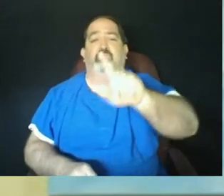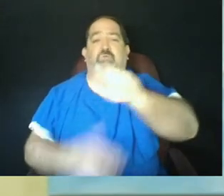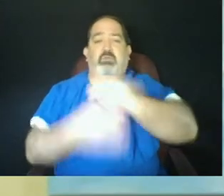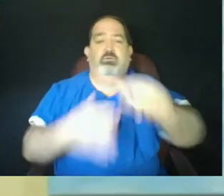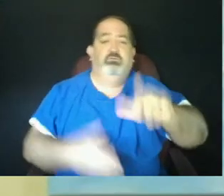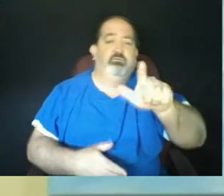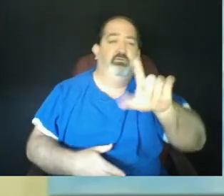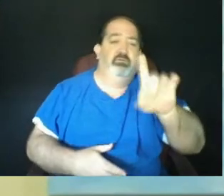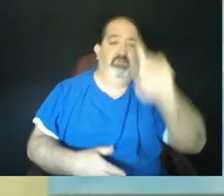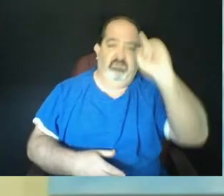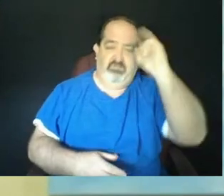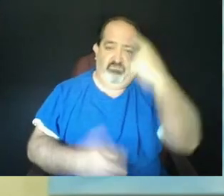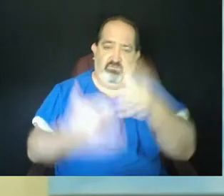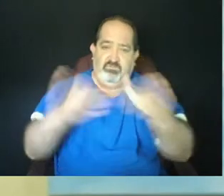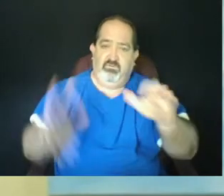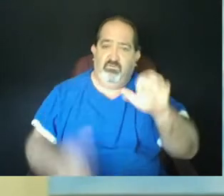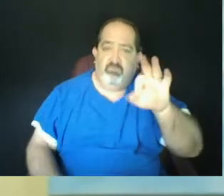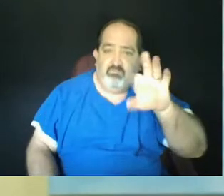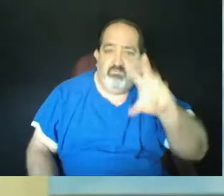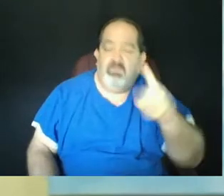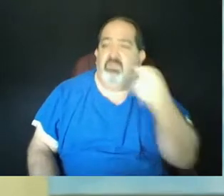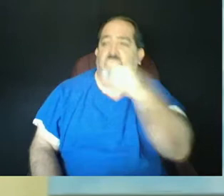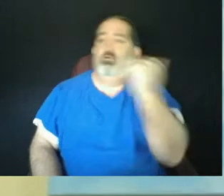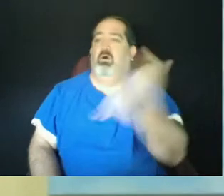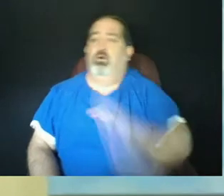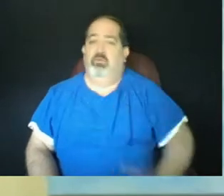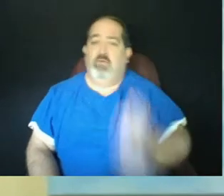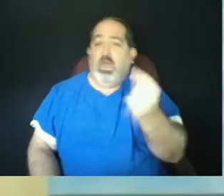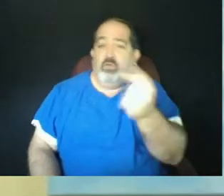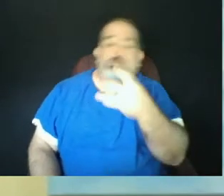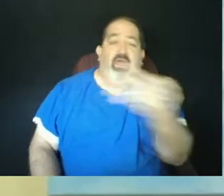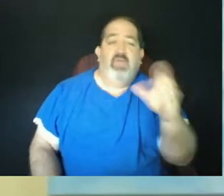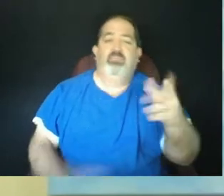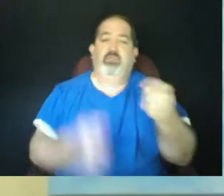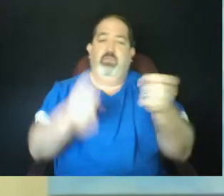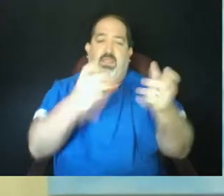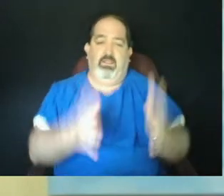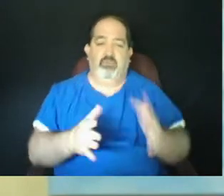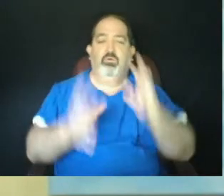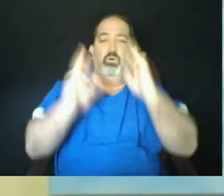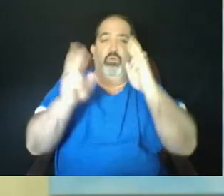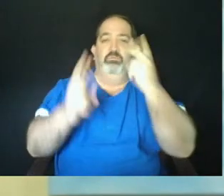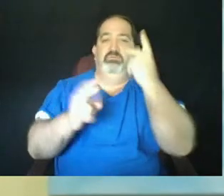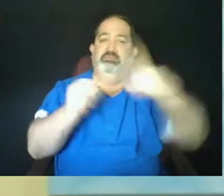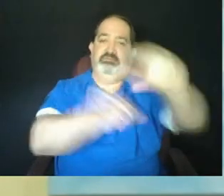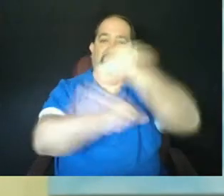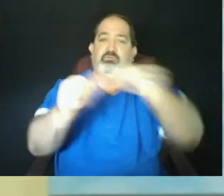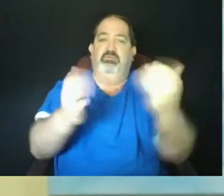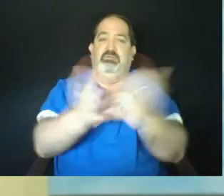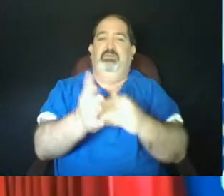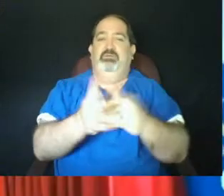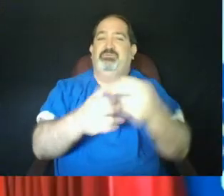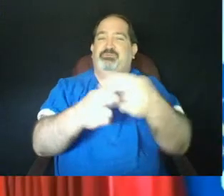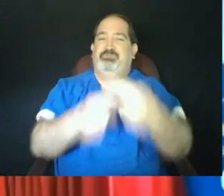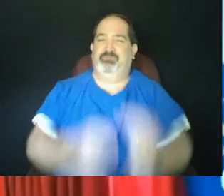fund. I think I can speak for all of the hounds and their handlers that we hope to see each other again soon.